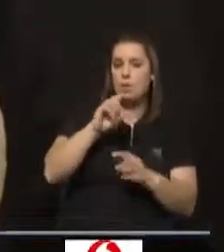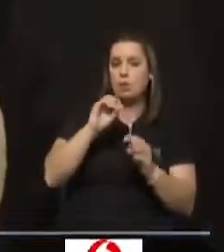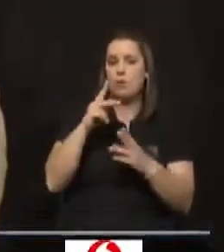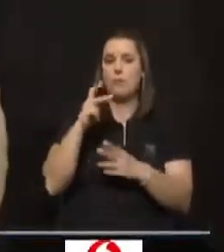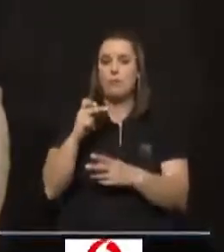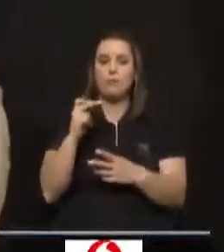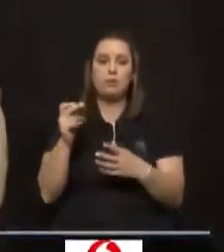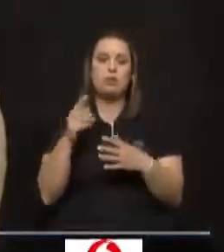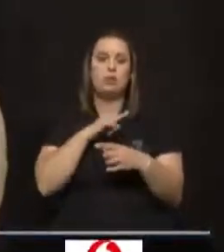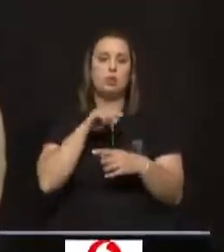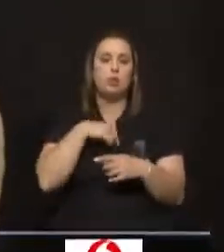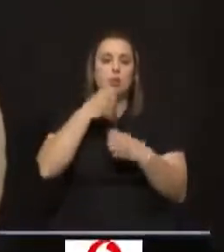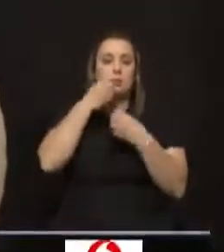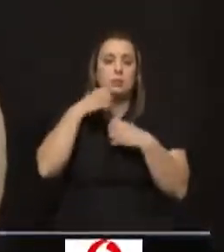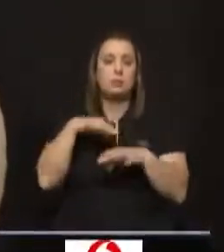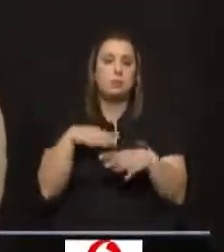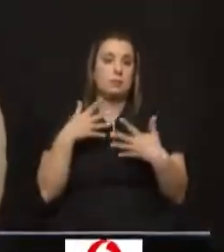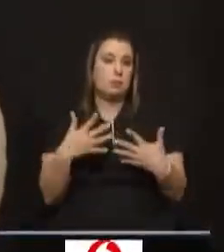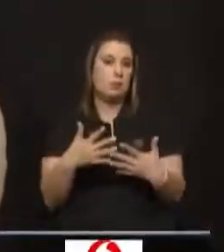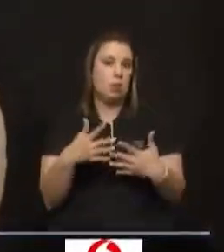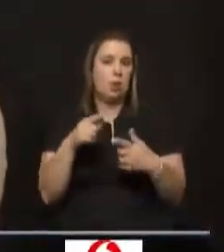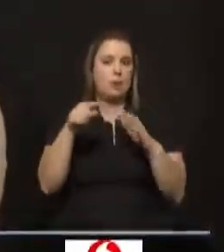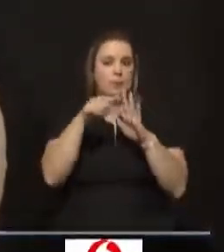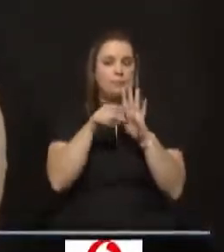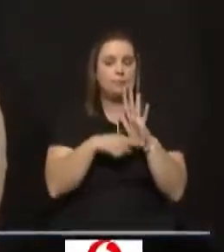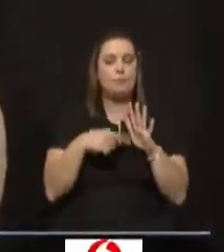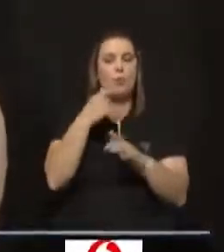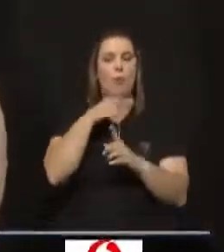exactly the new generation networks, and we have lost